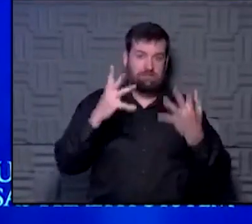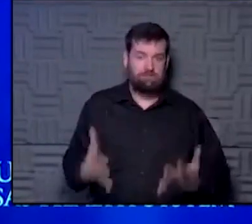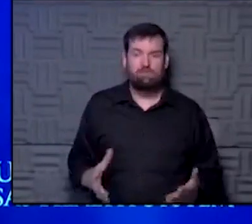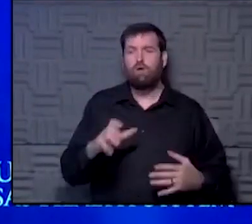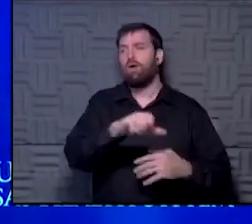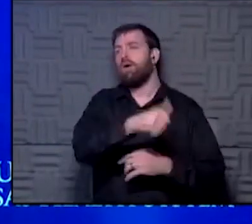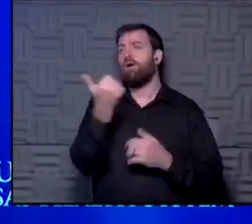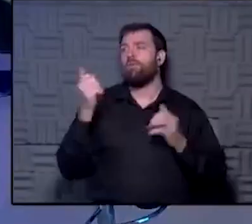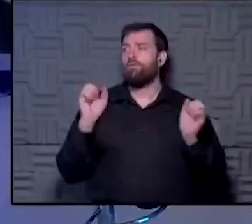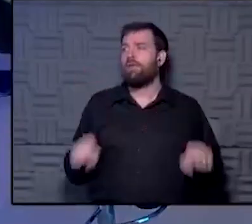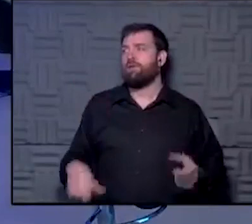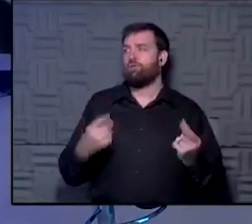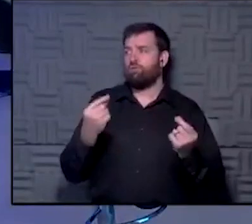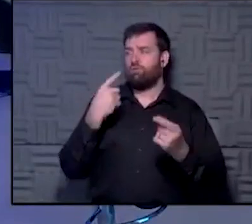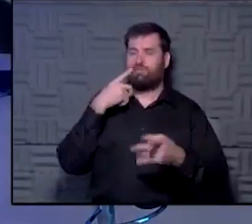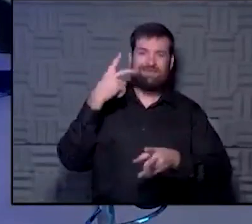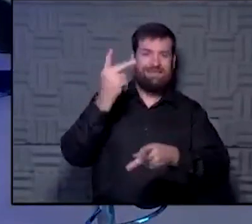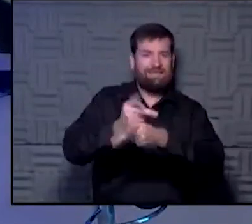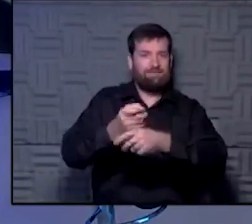stay safe?